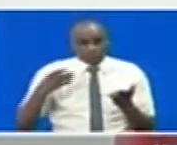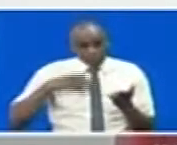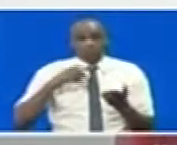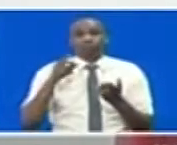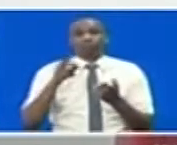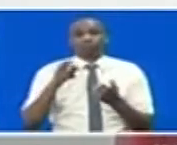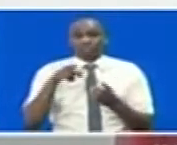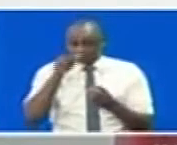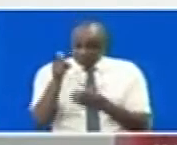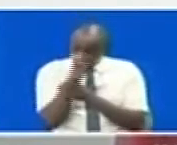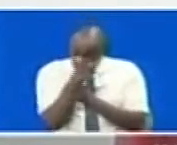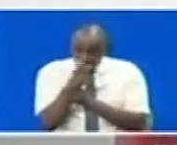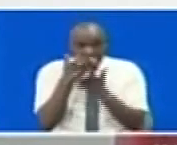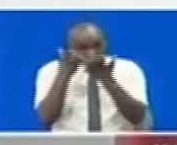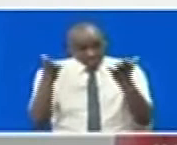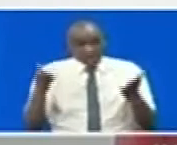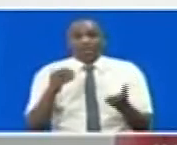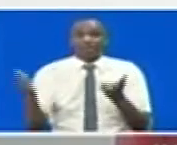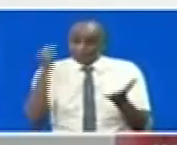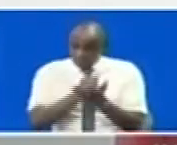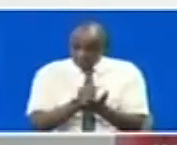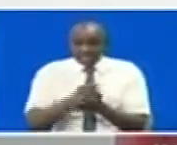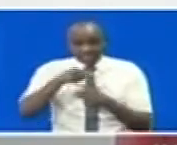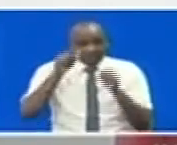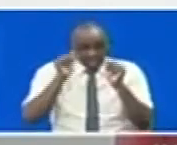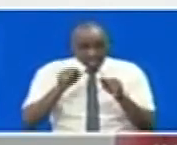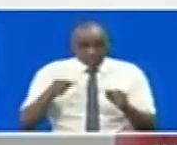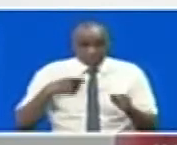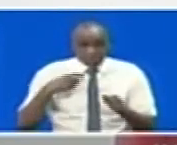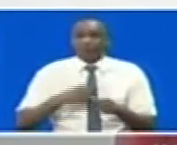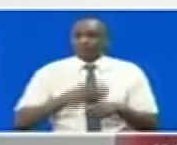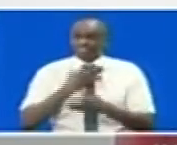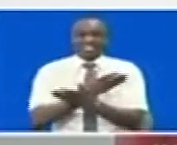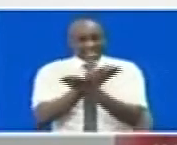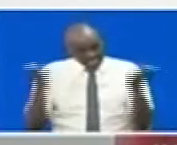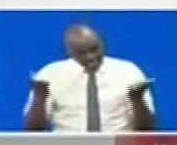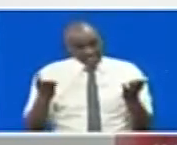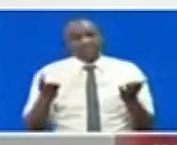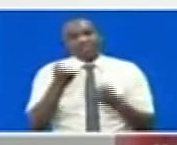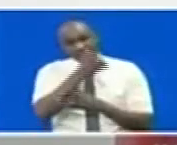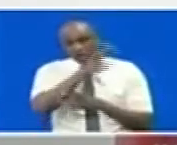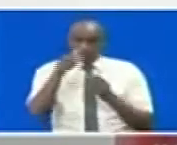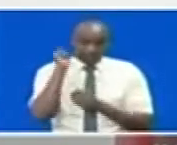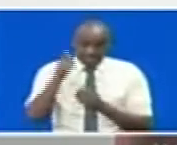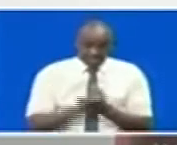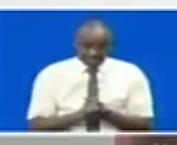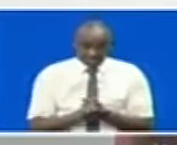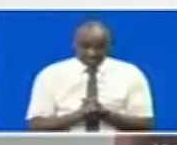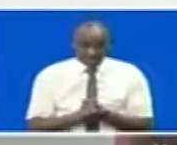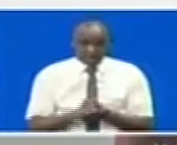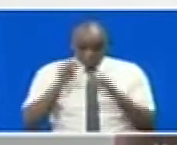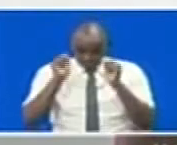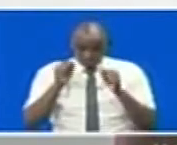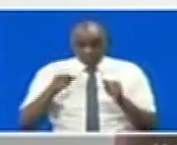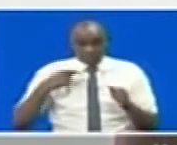monitors we have employed to be able to visit every rally across the country so that we